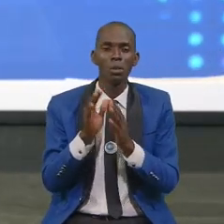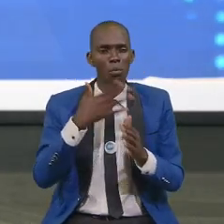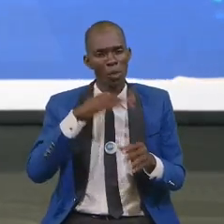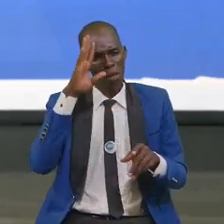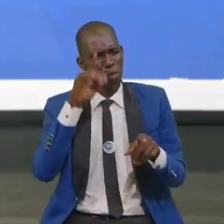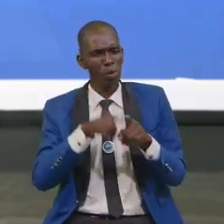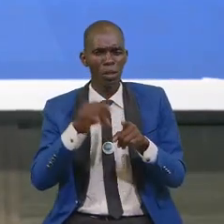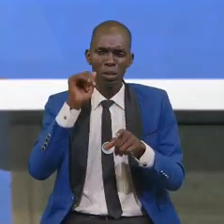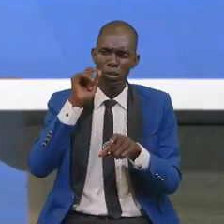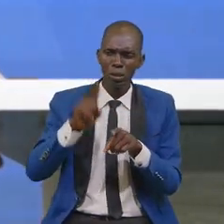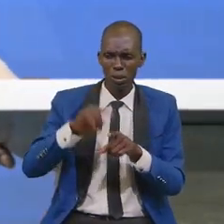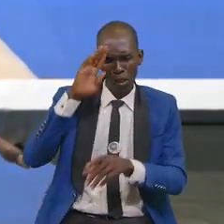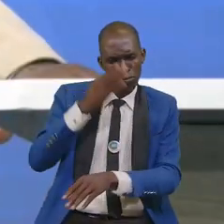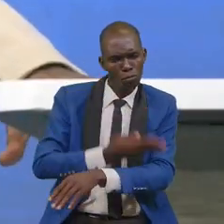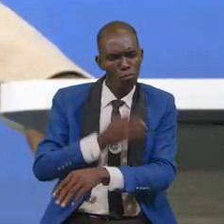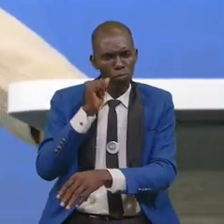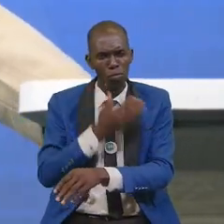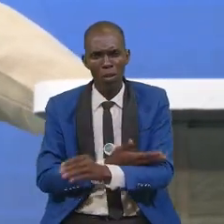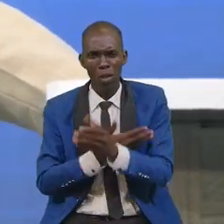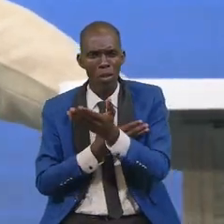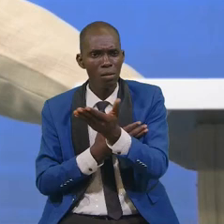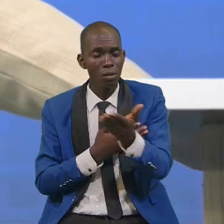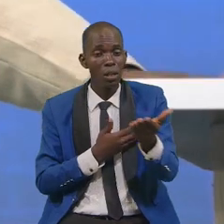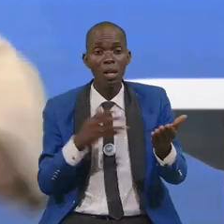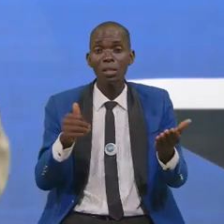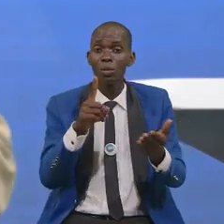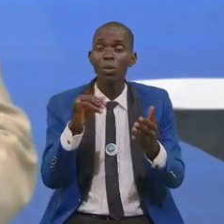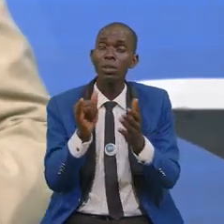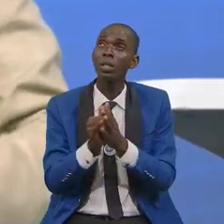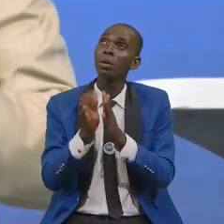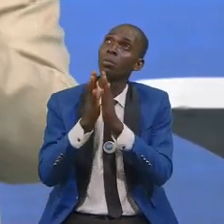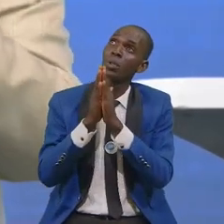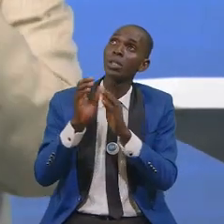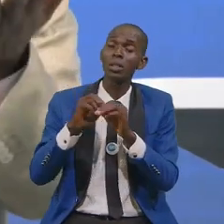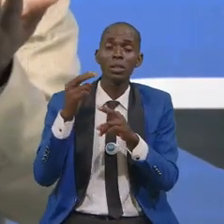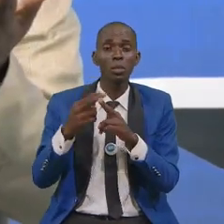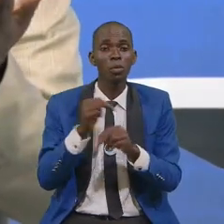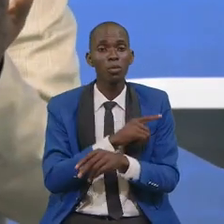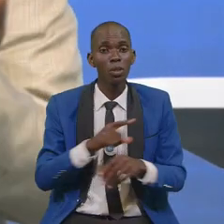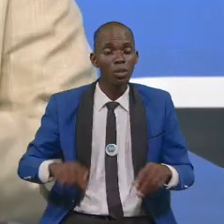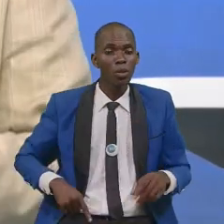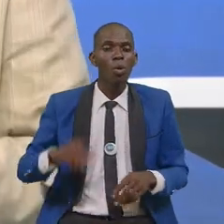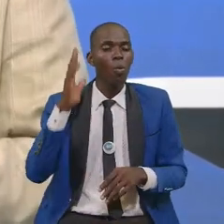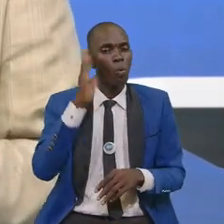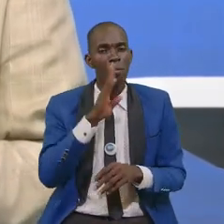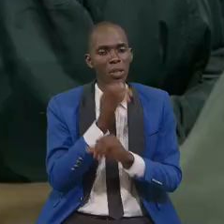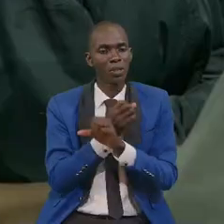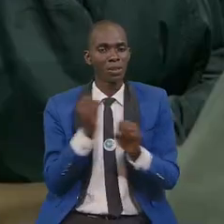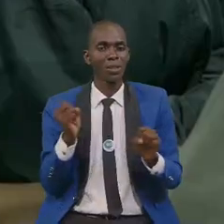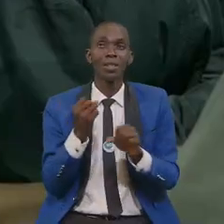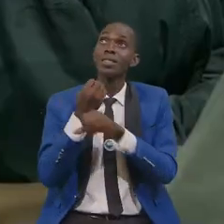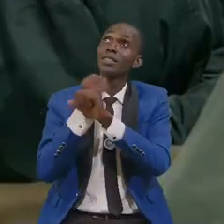son, daughter there, whosoever shall call on the name of the Lord will be saved. Salvation has